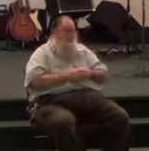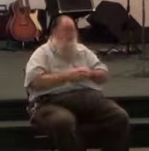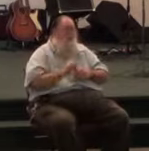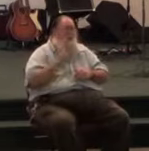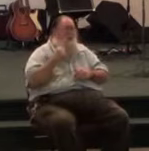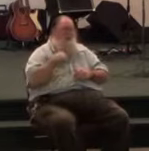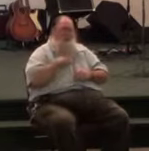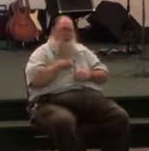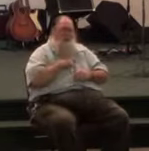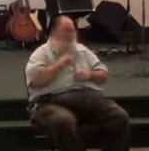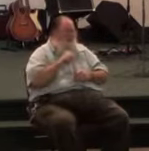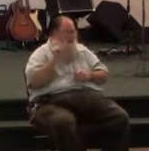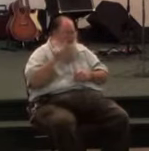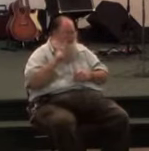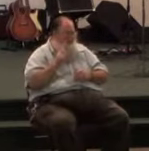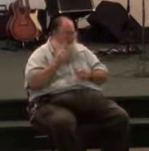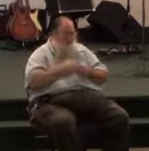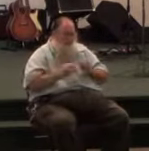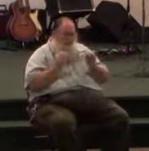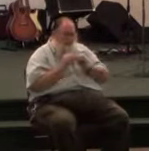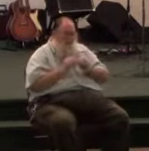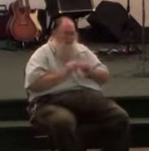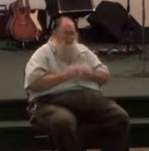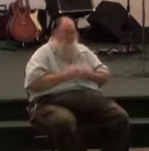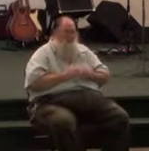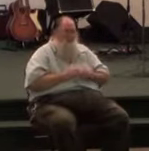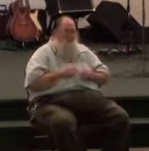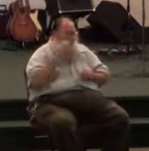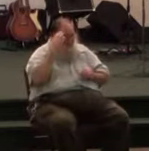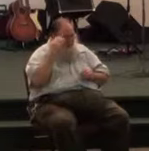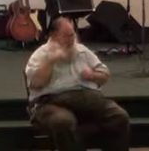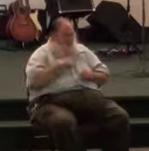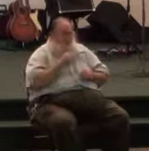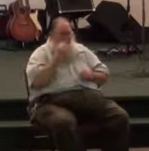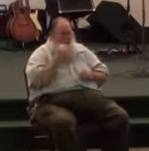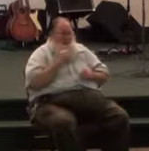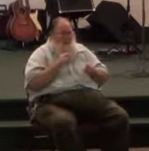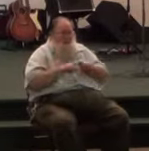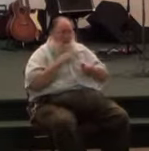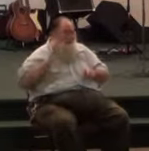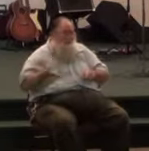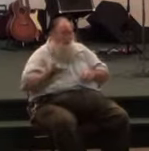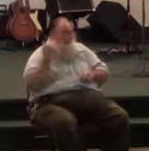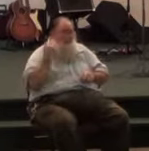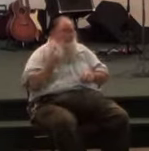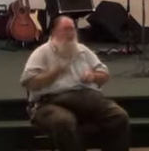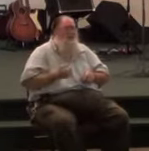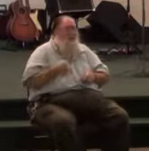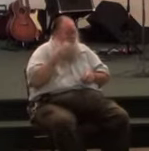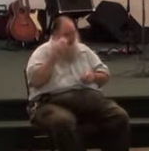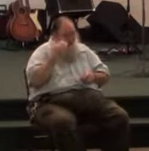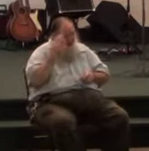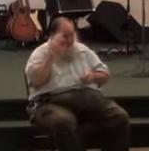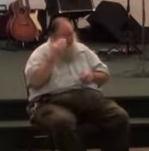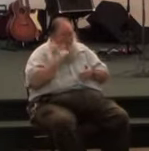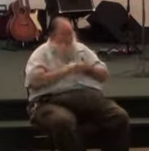where we won't lack anymore. And I know we're going to eat like we ain't never eat before when we get there, because he's got a